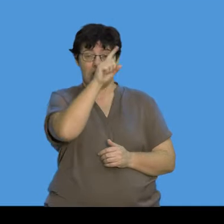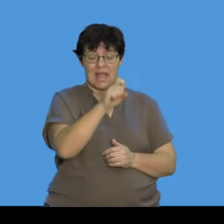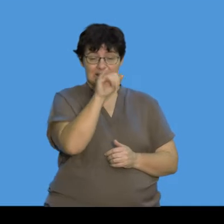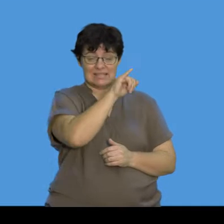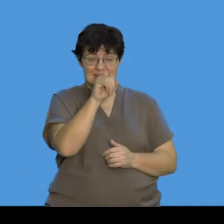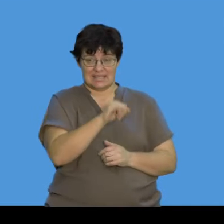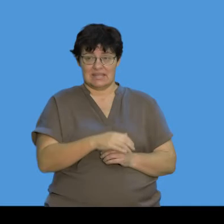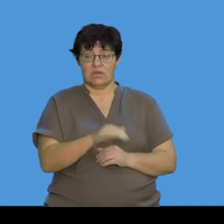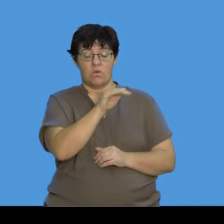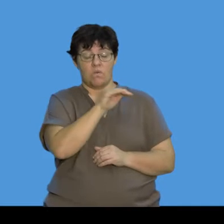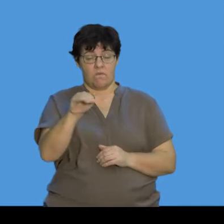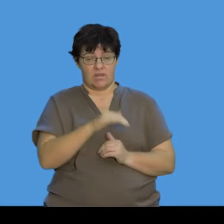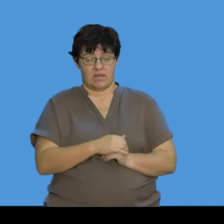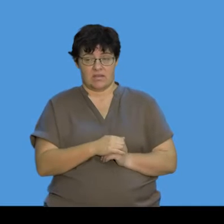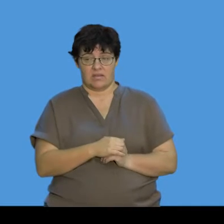z over